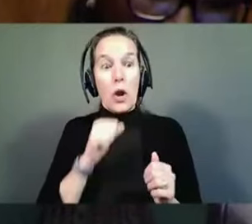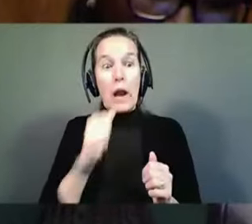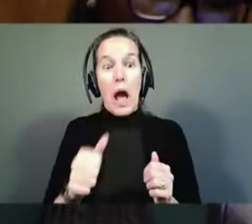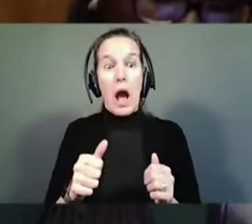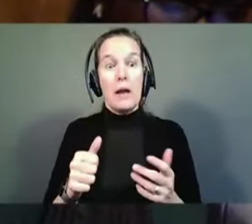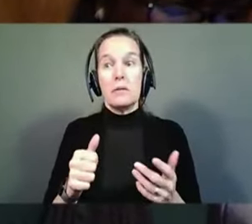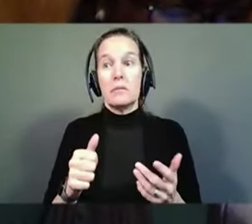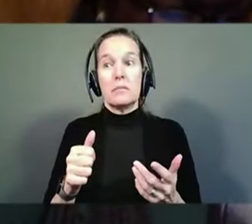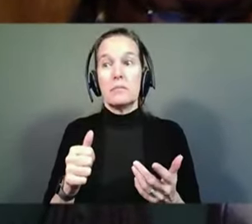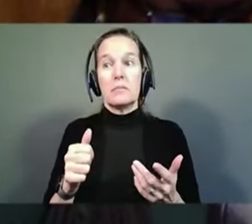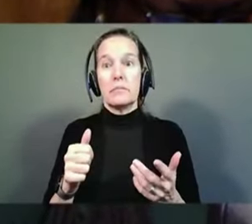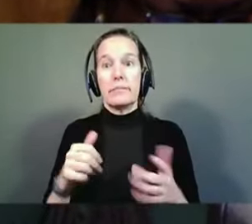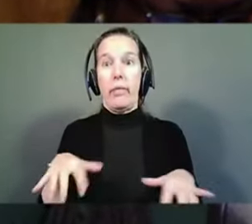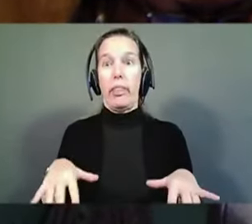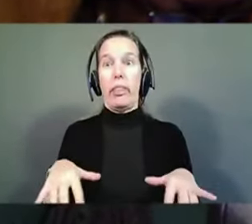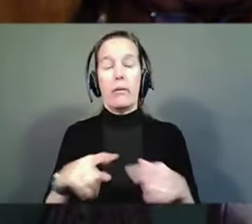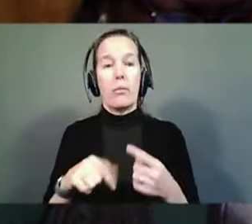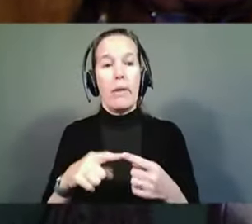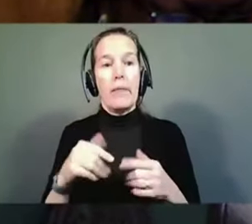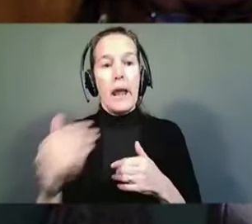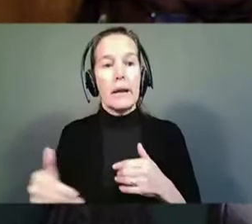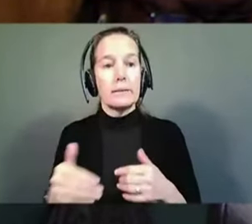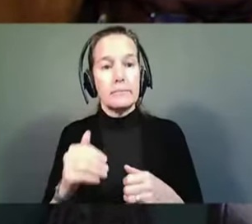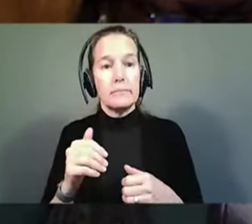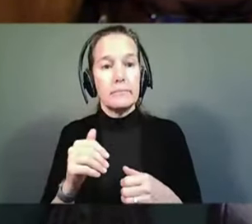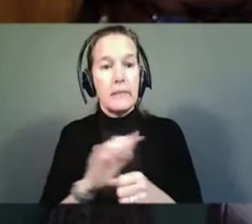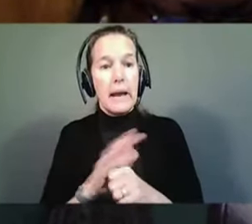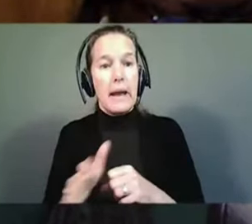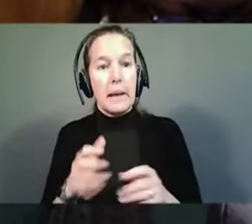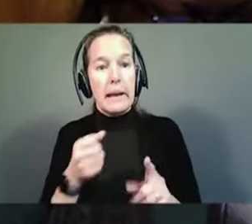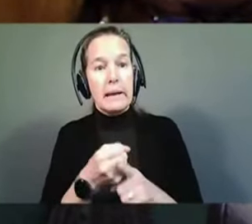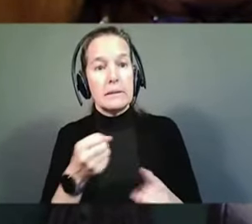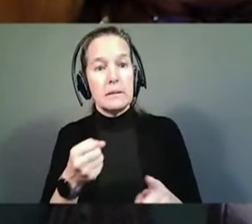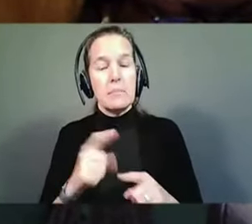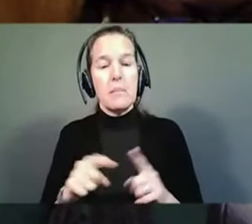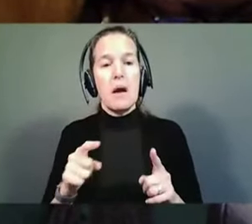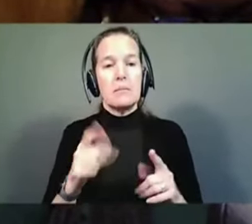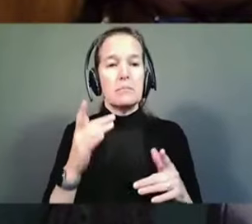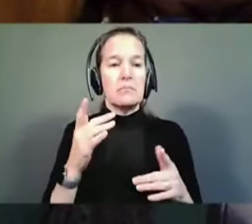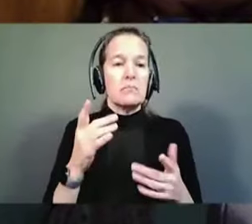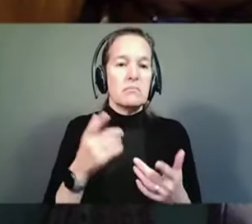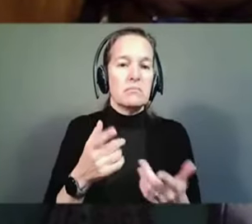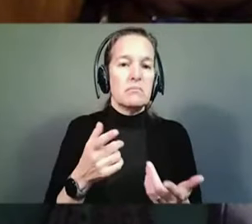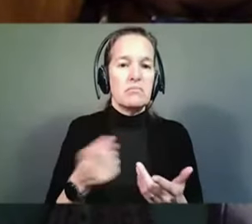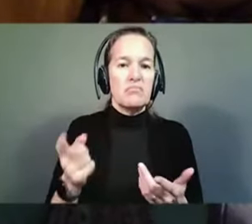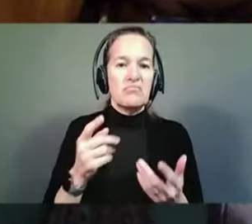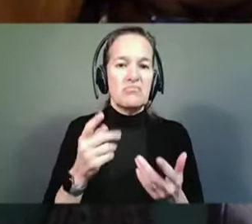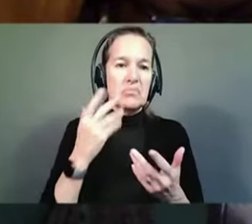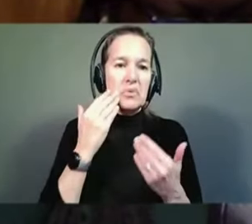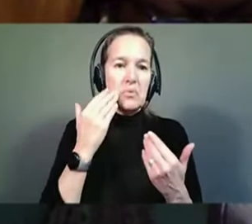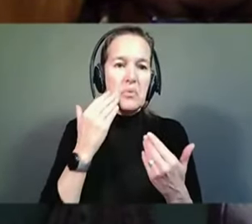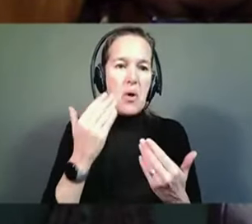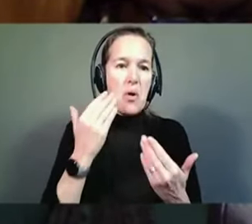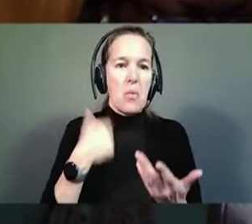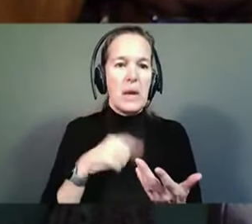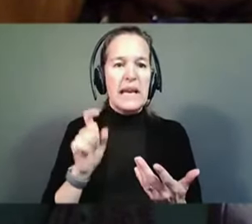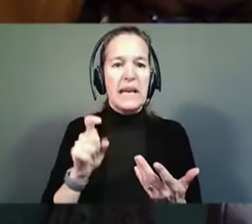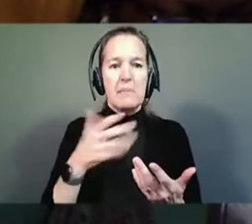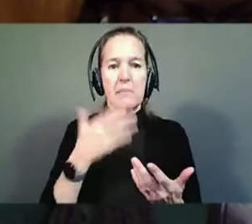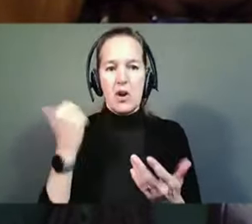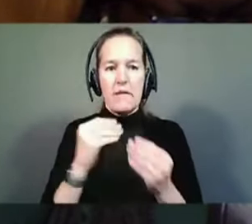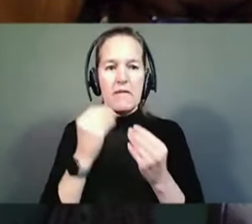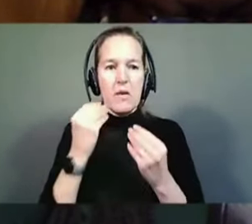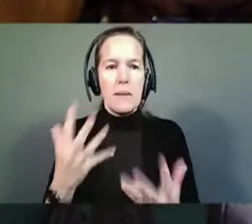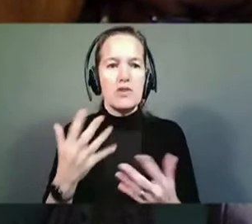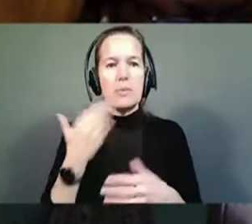pandemic hits. But there is a lot more that we need to do. As all of you well know, we need better information, we need better care,